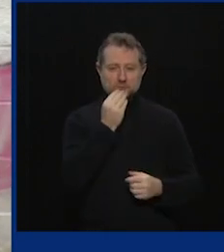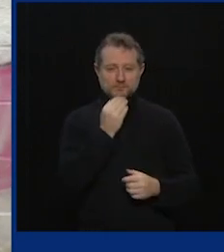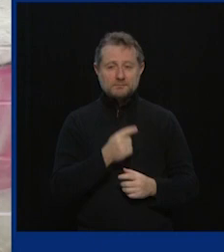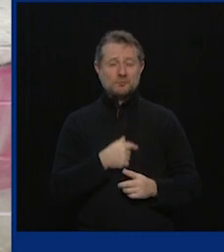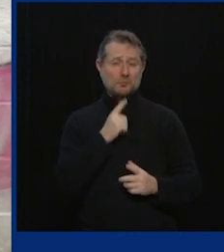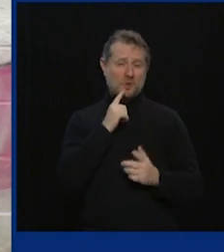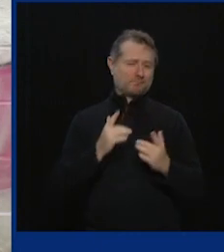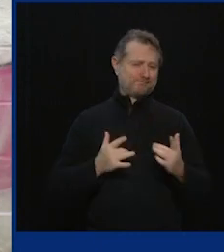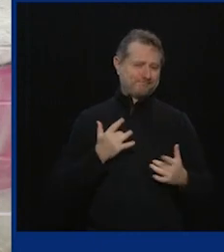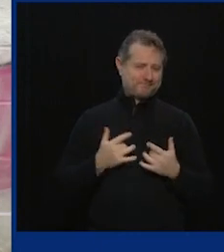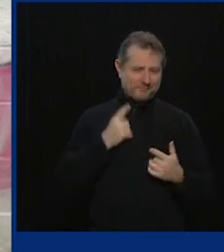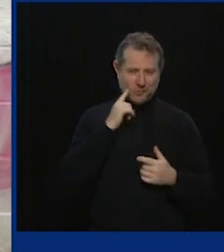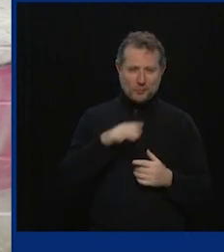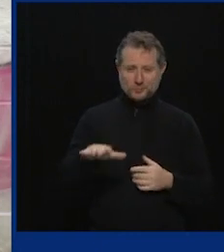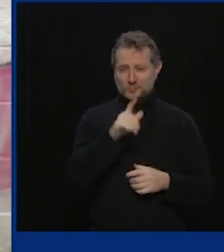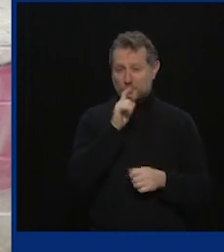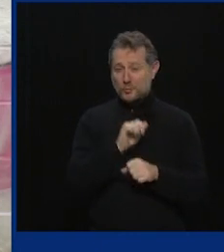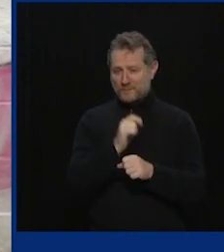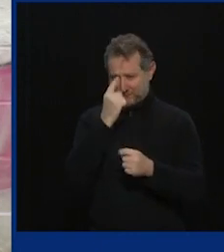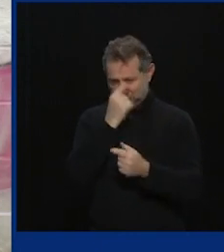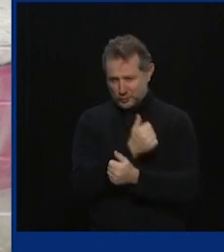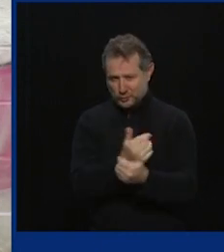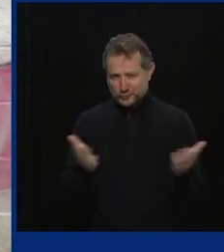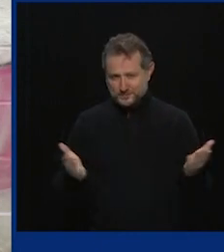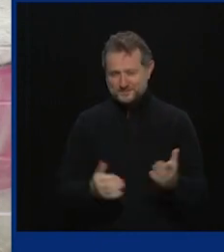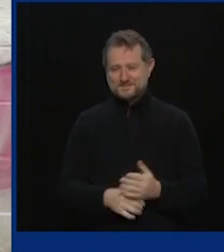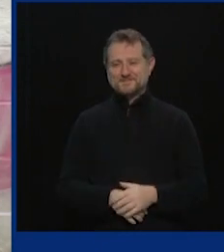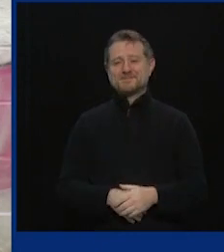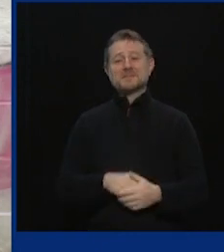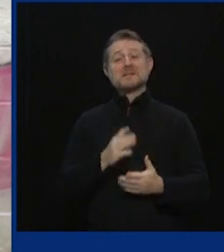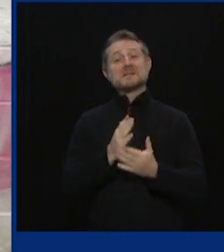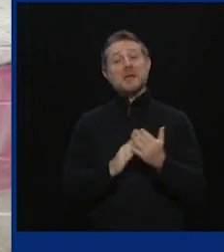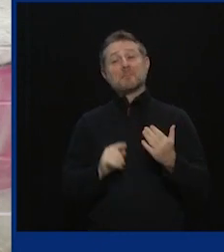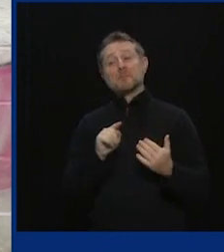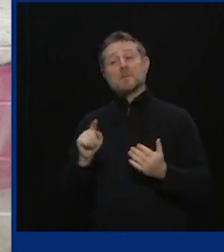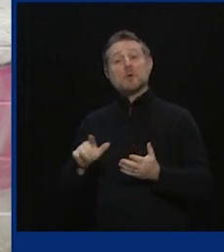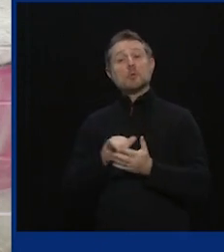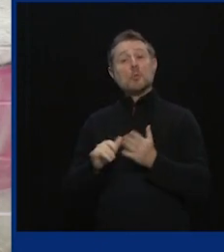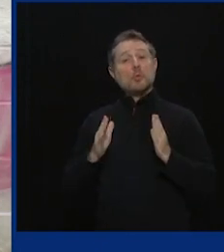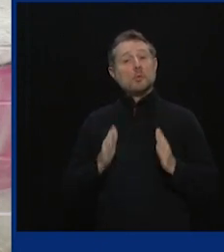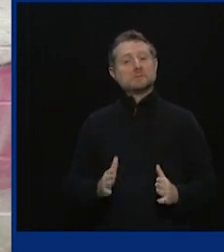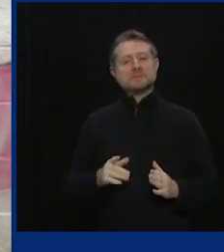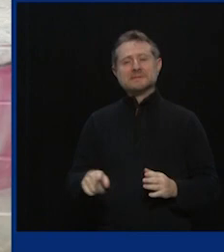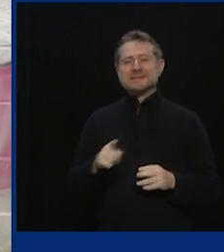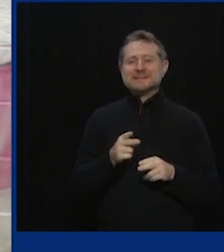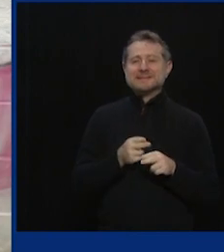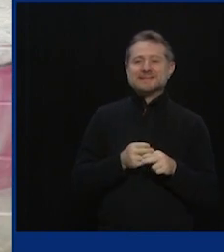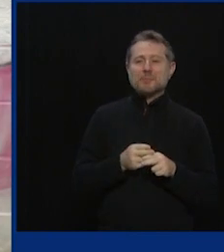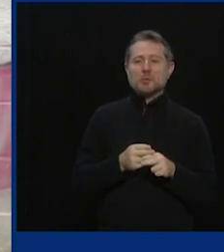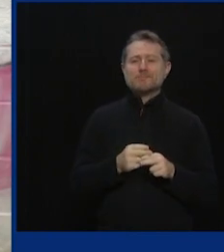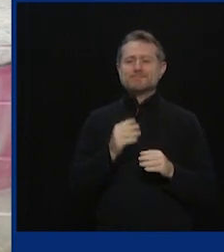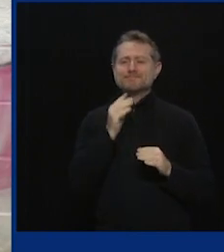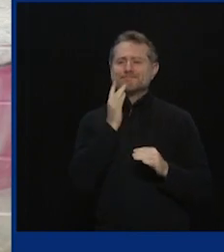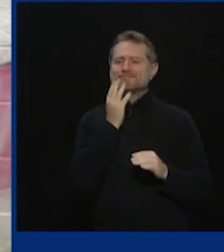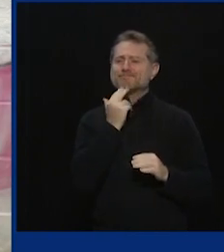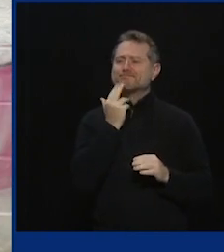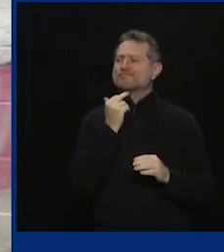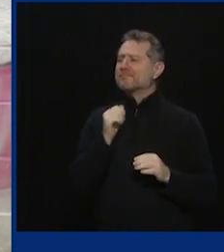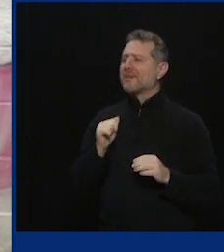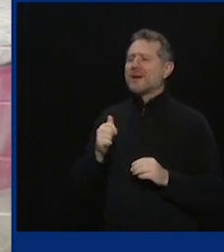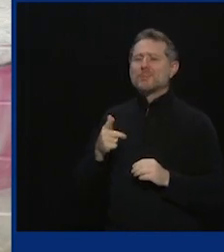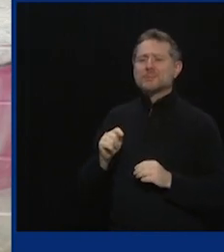this. Some New Yorkers may be temporarily sheltered in an efficiency unit or hotel without food or